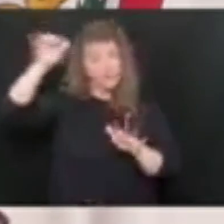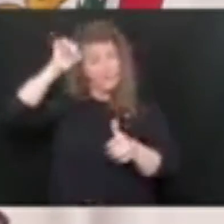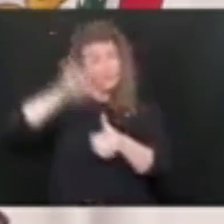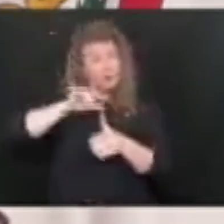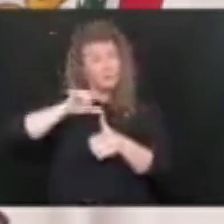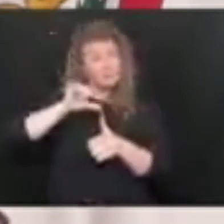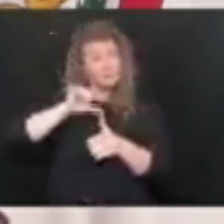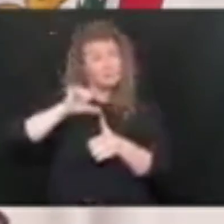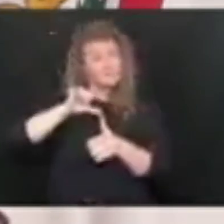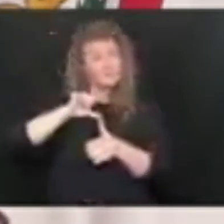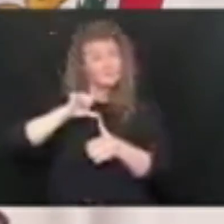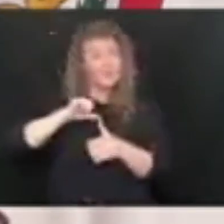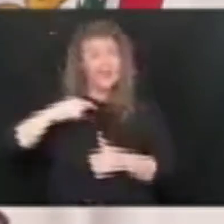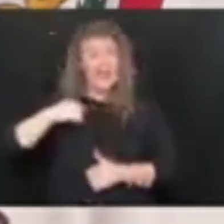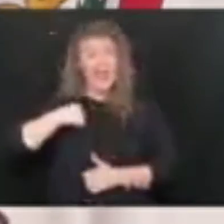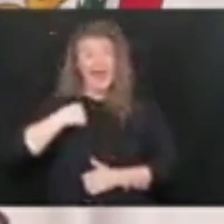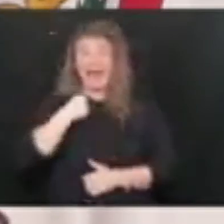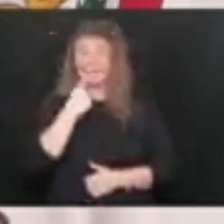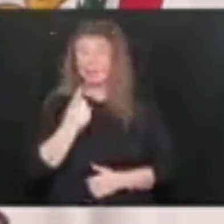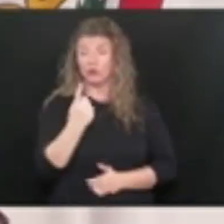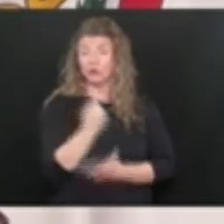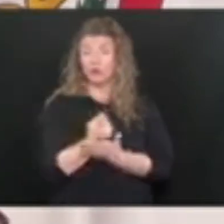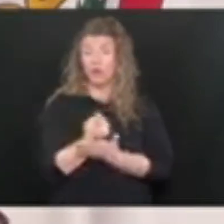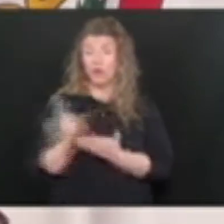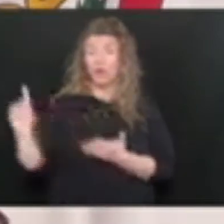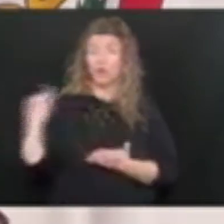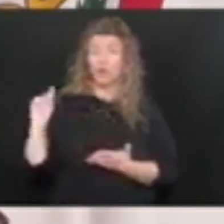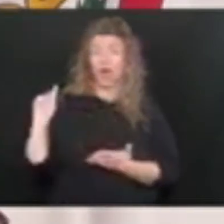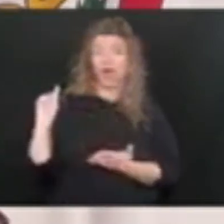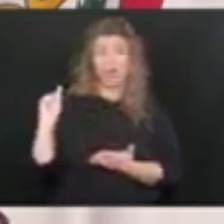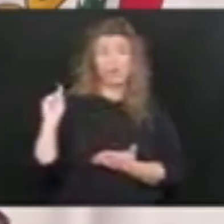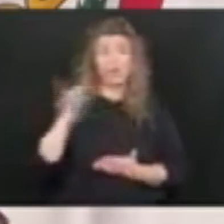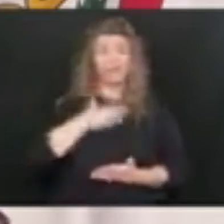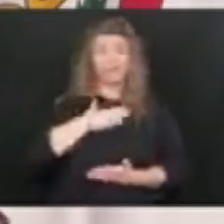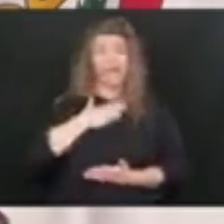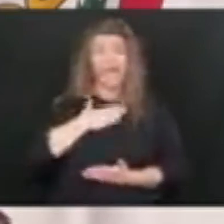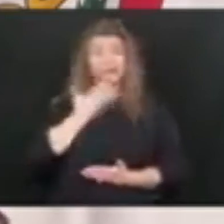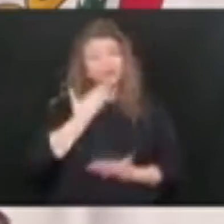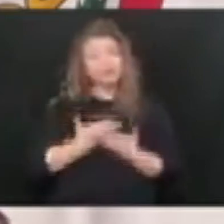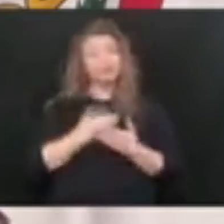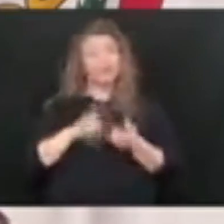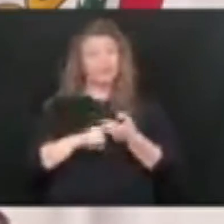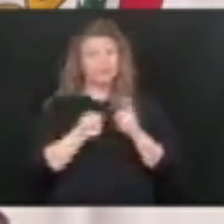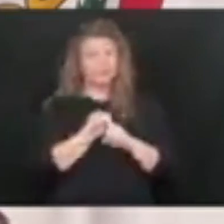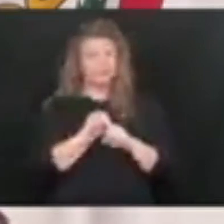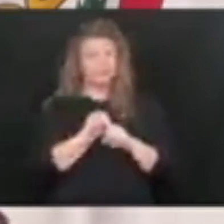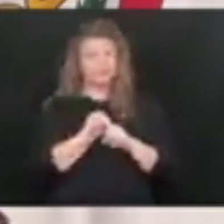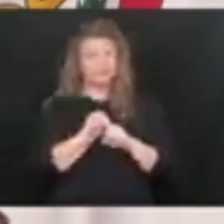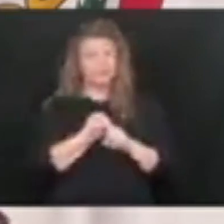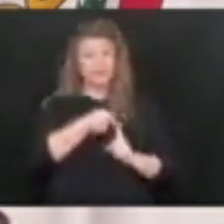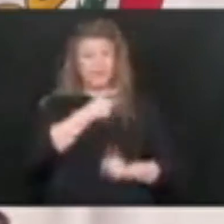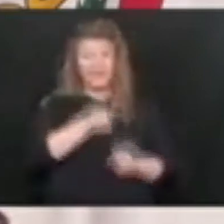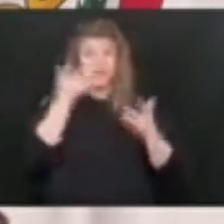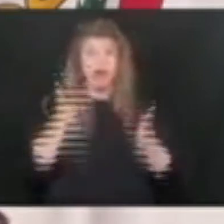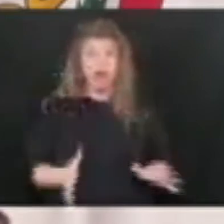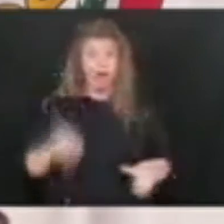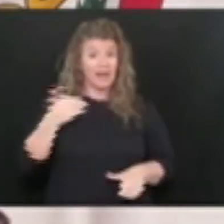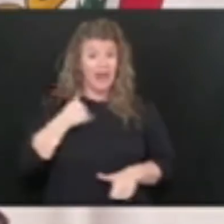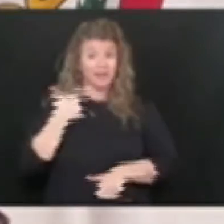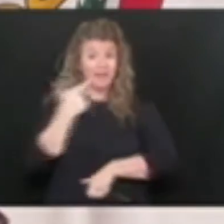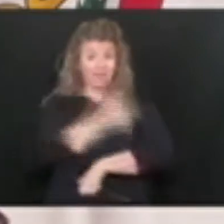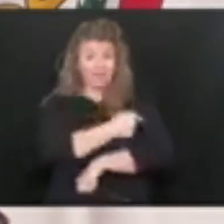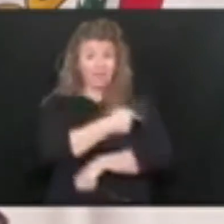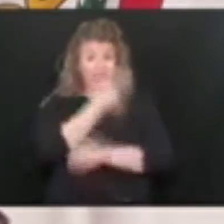this. I told you a week or so ago of a great friend of mine who had both vaccinations,